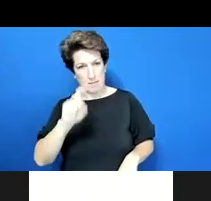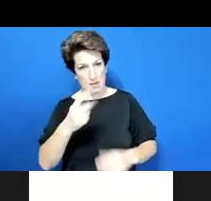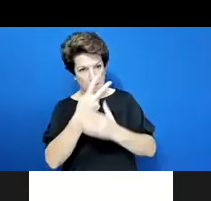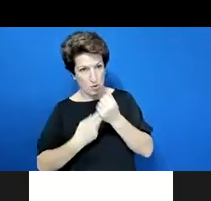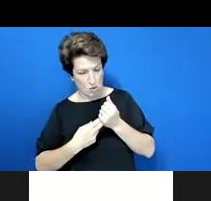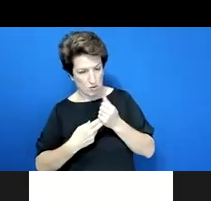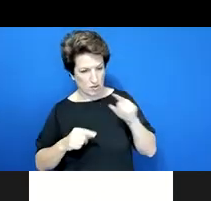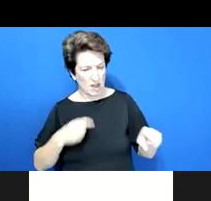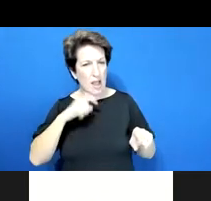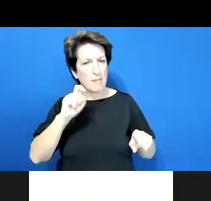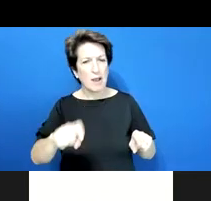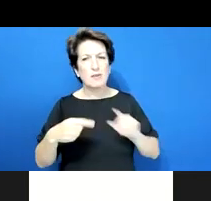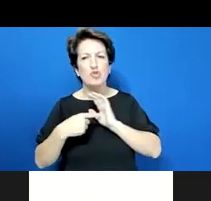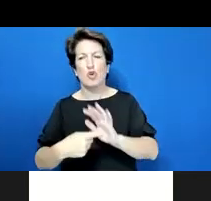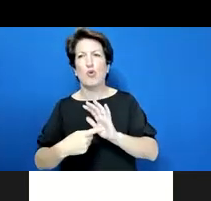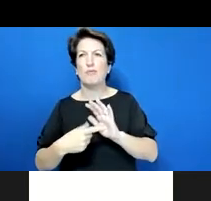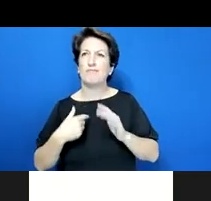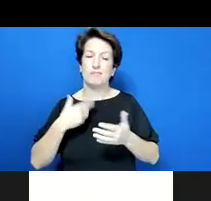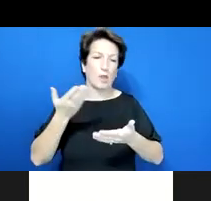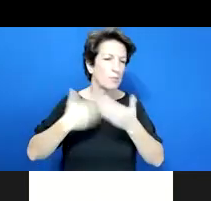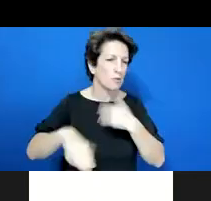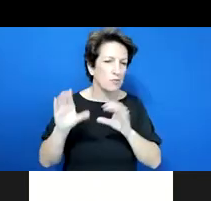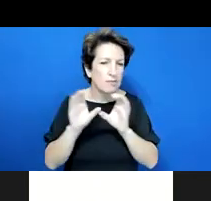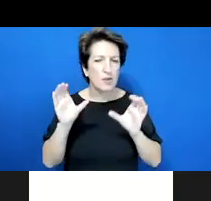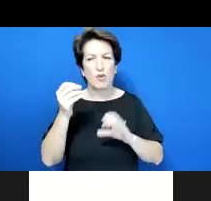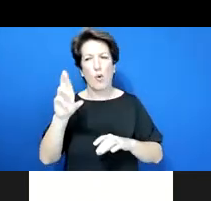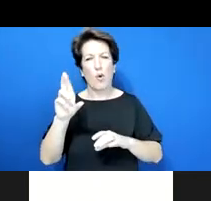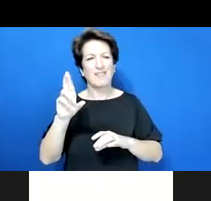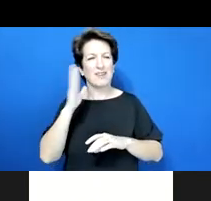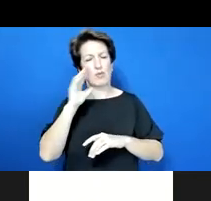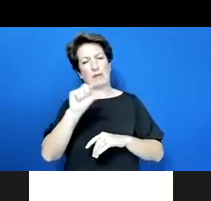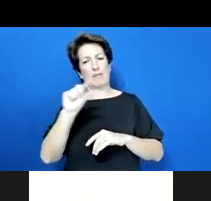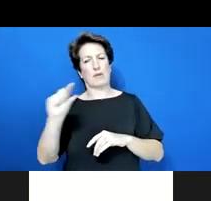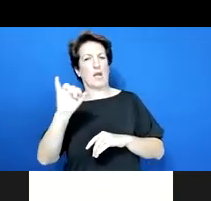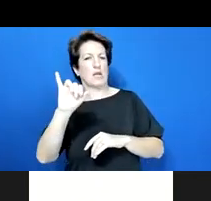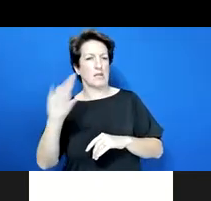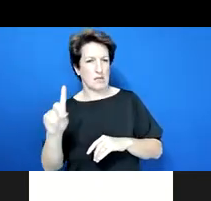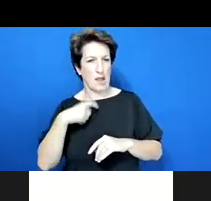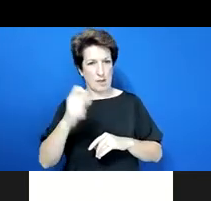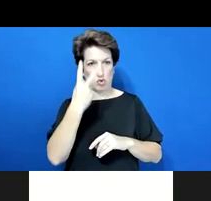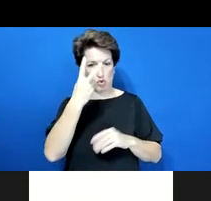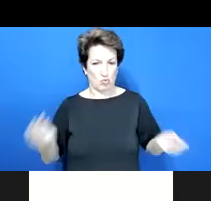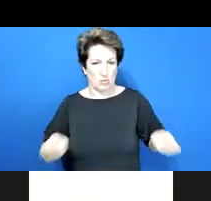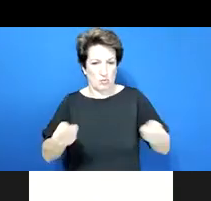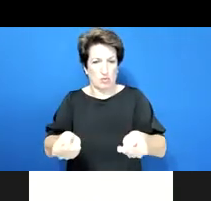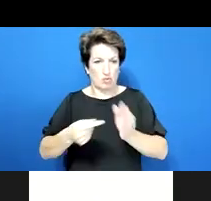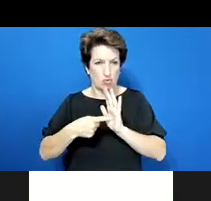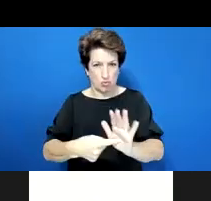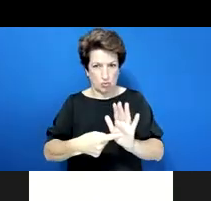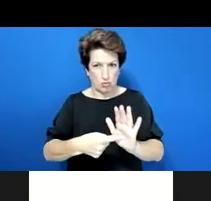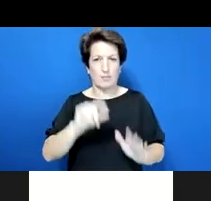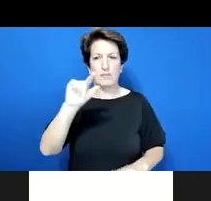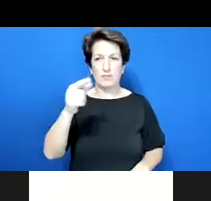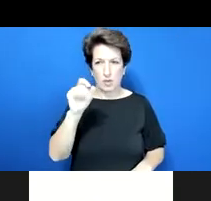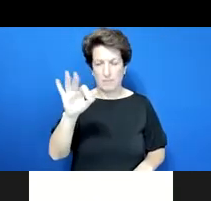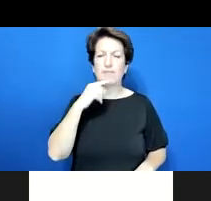birth certificate or your government issued. You have to have those 2 pieces together. Exactly. And a lot of